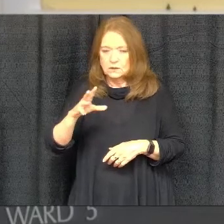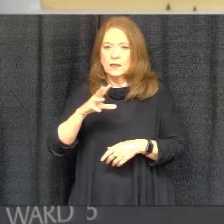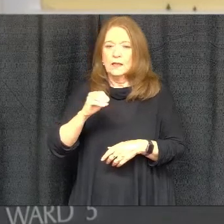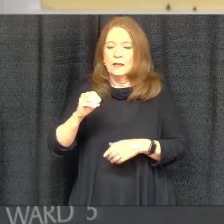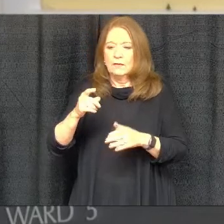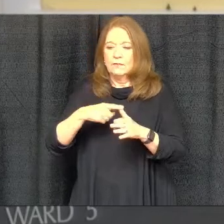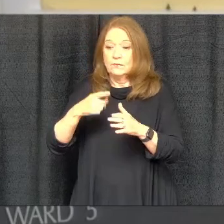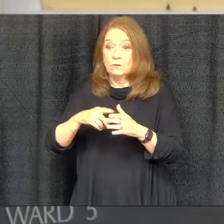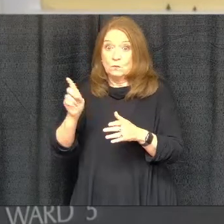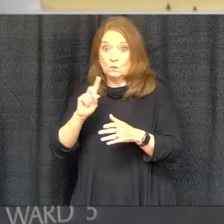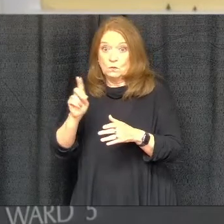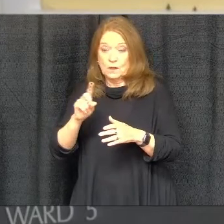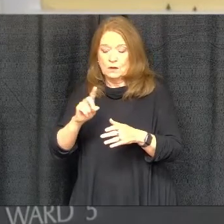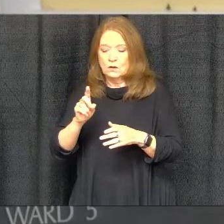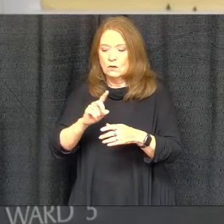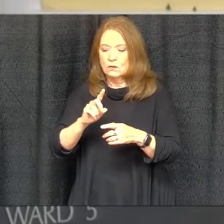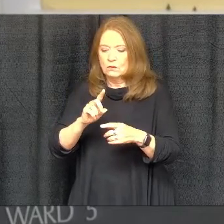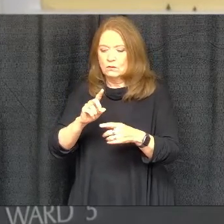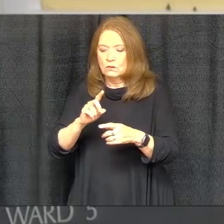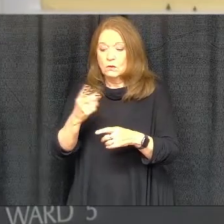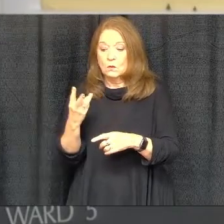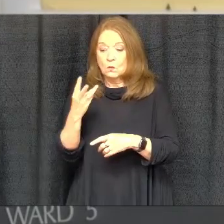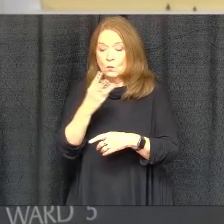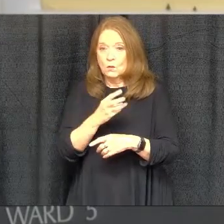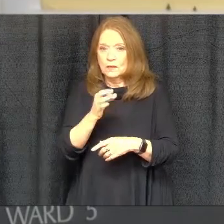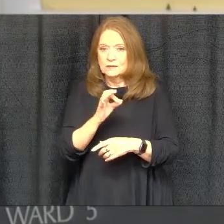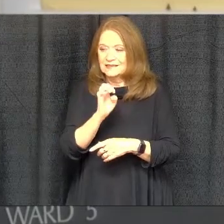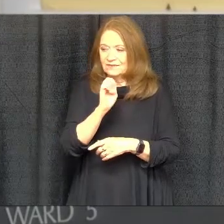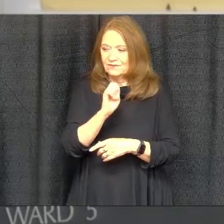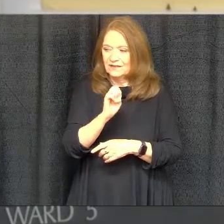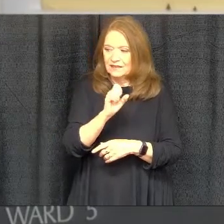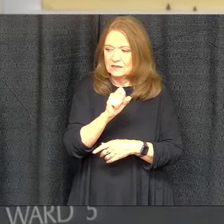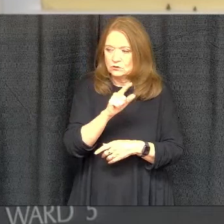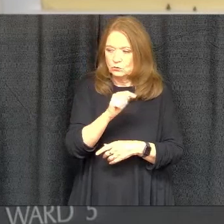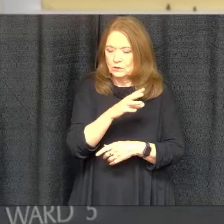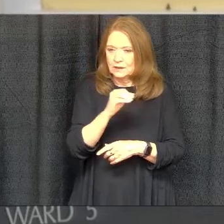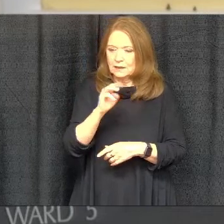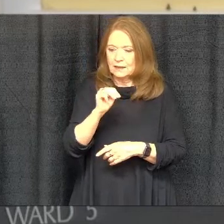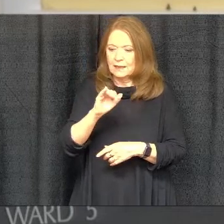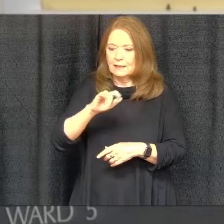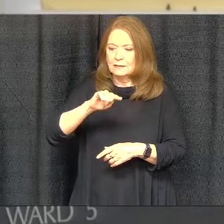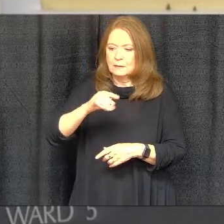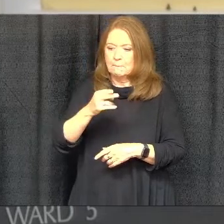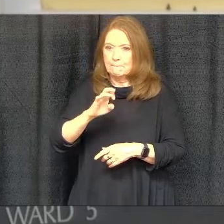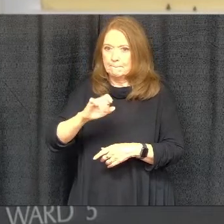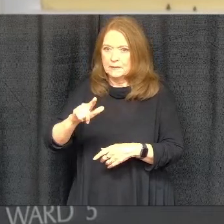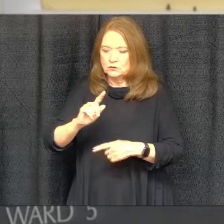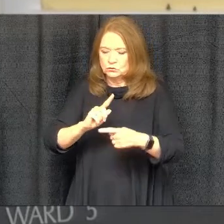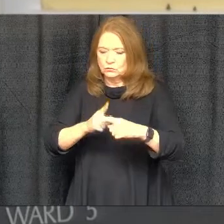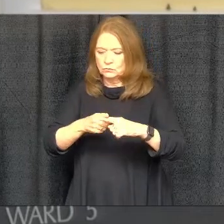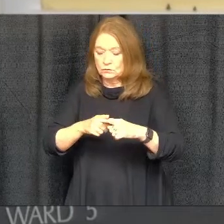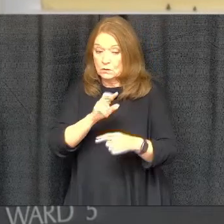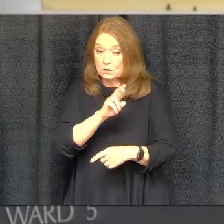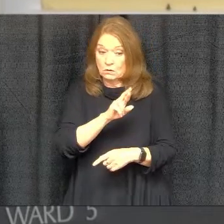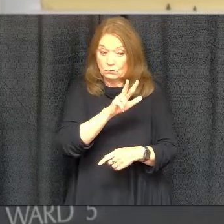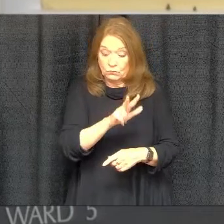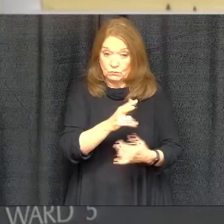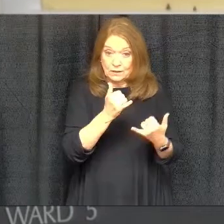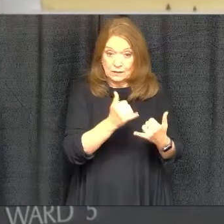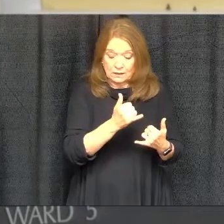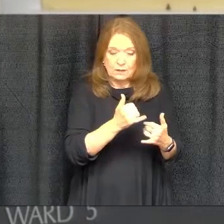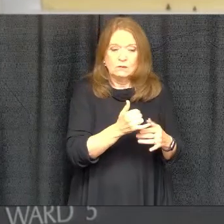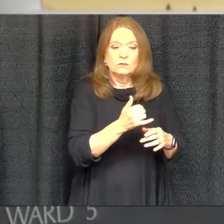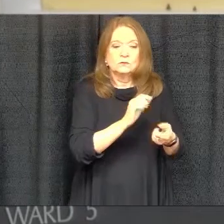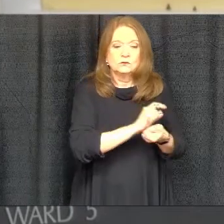located on a parcel located west of the Beach Street and Mitchell Street intersection from R3 3-family residential